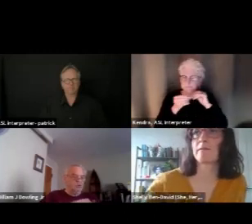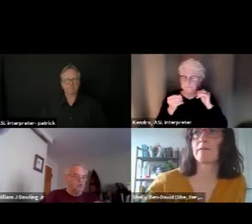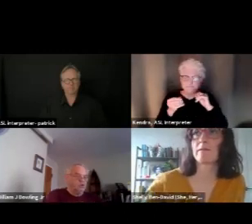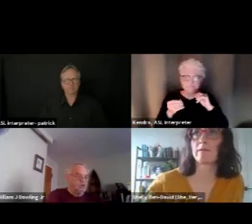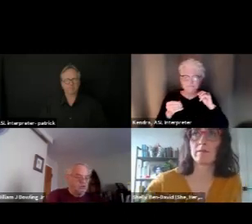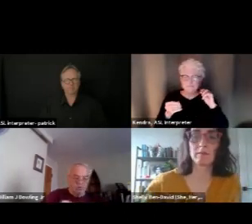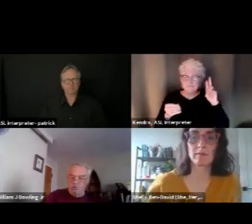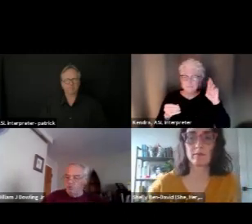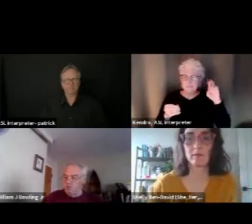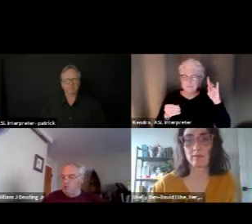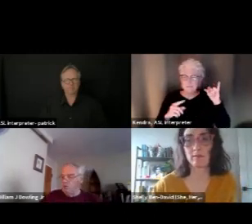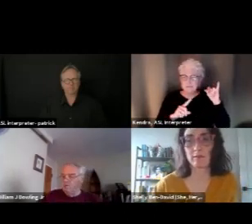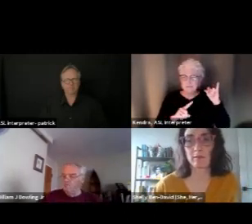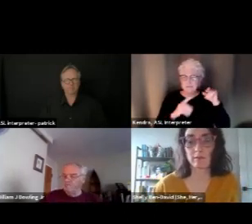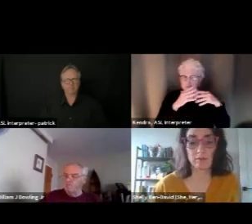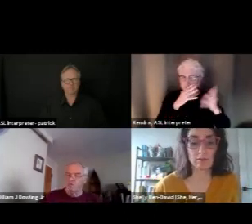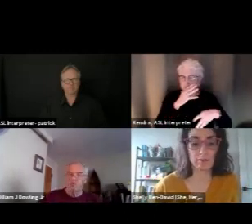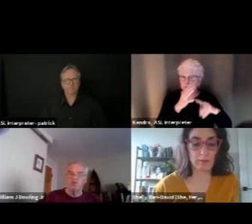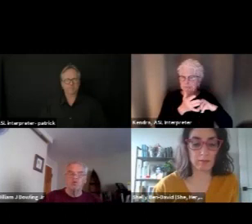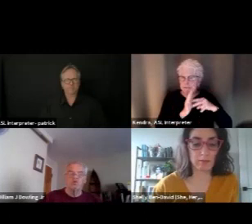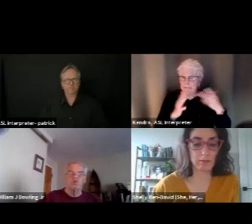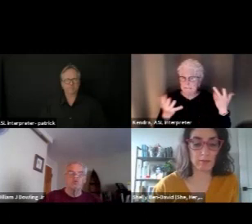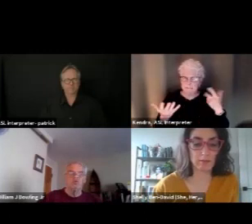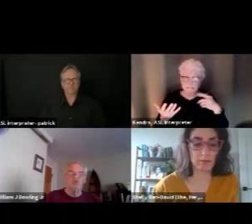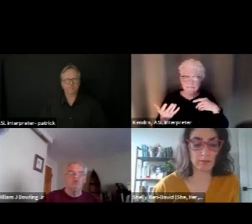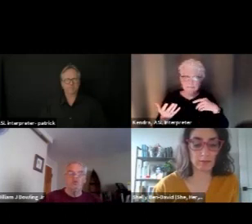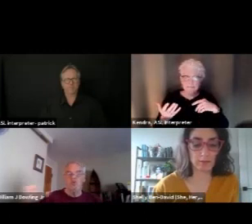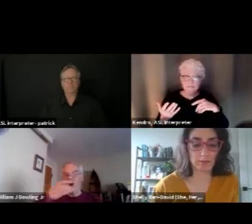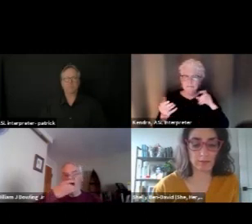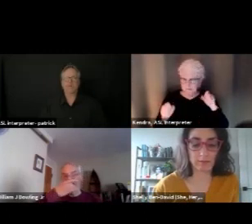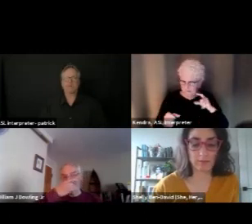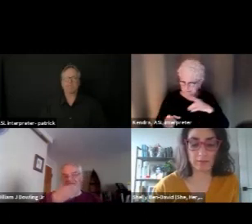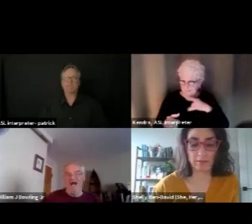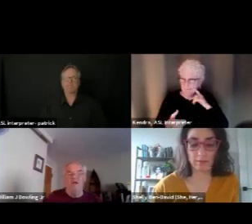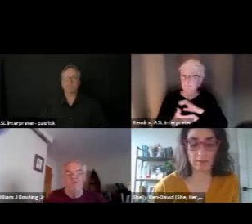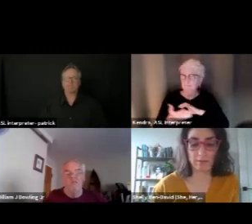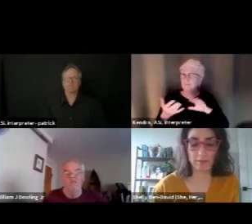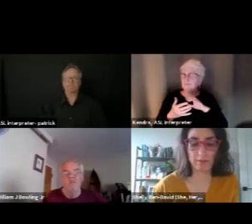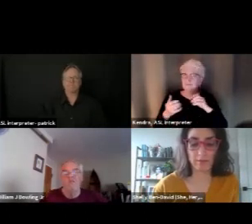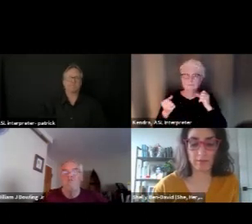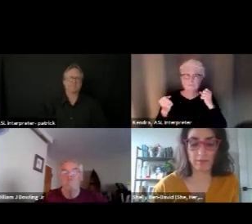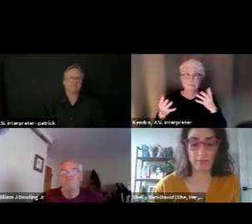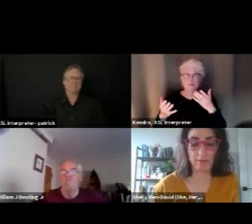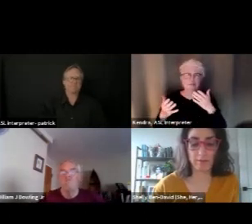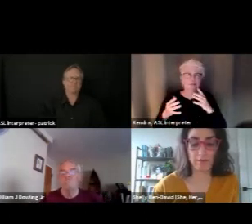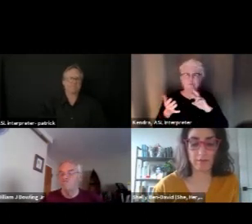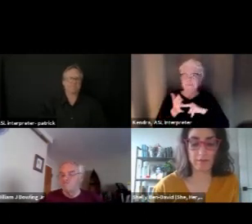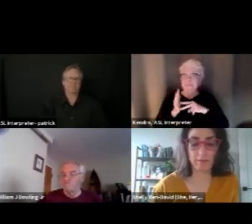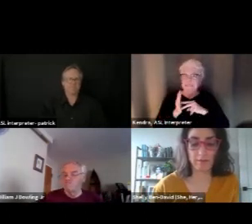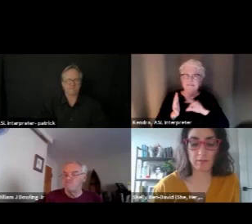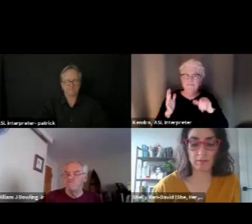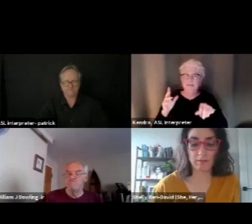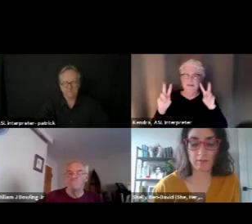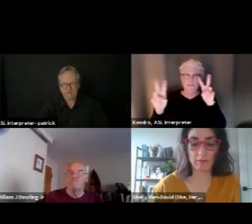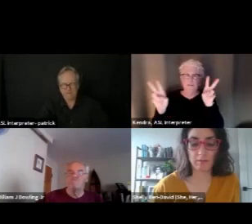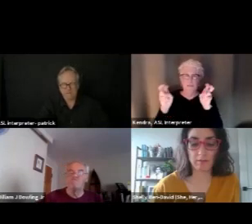it's kind of confusing. And so one of the ways that he kind of like tried to make sense of, I guess,